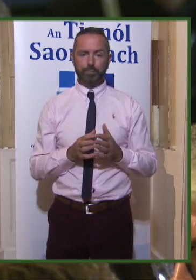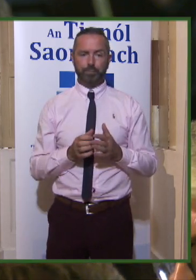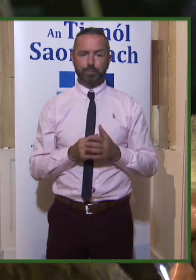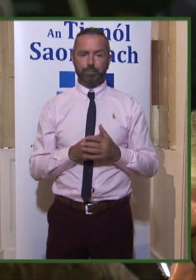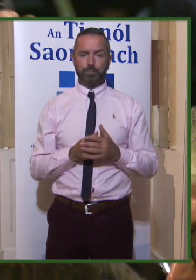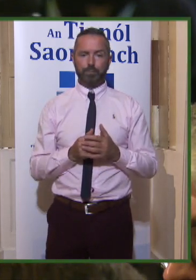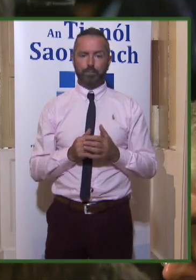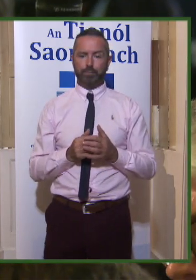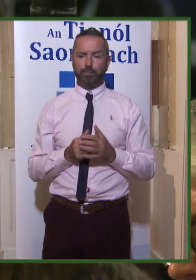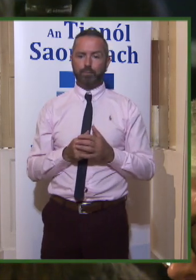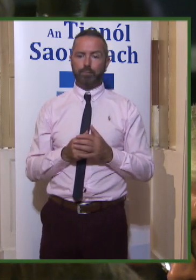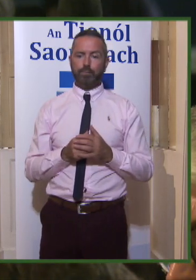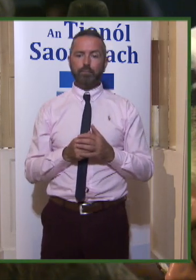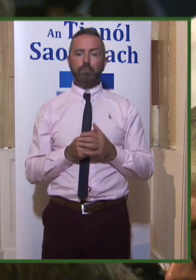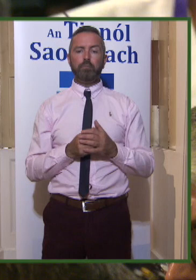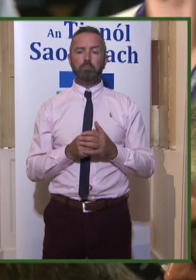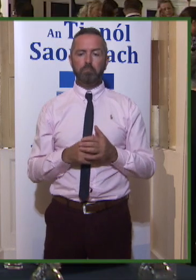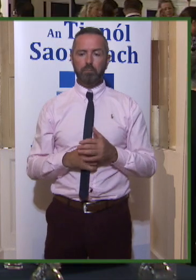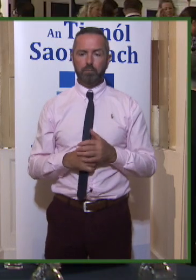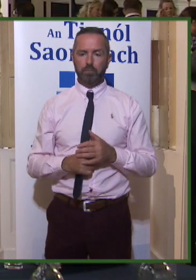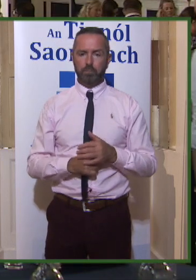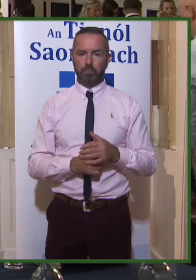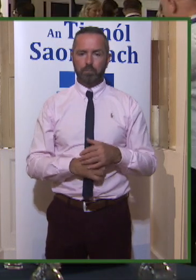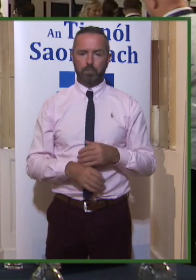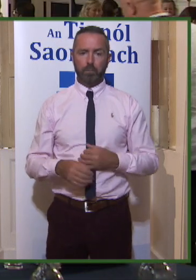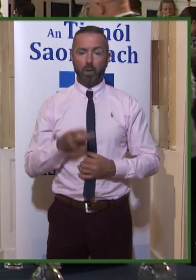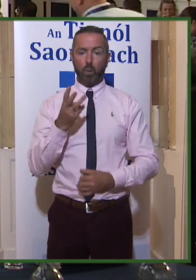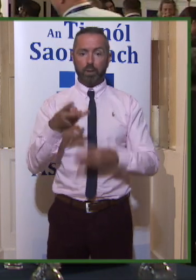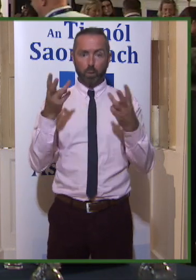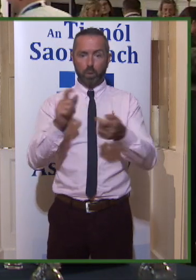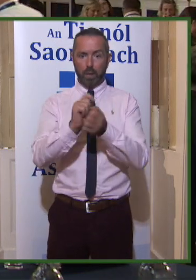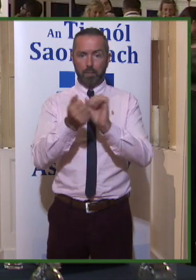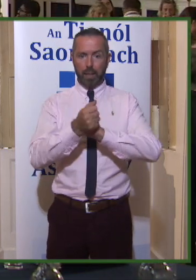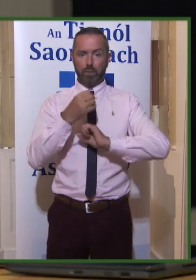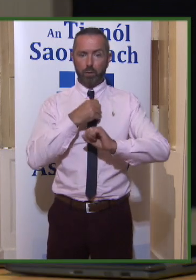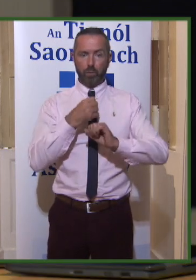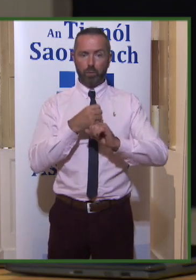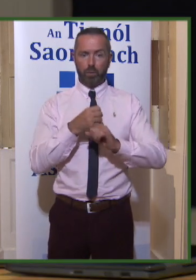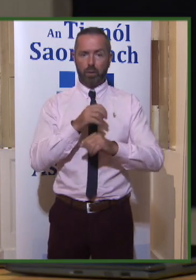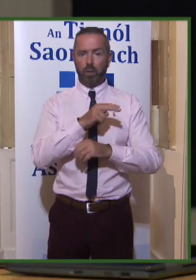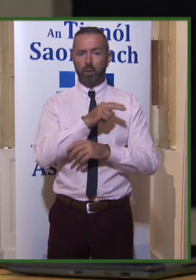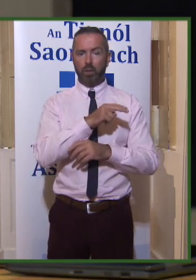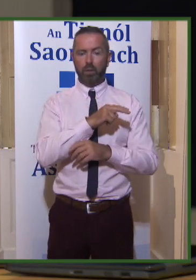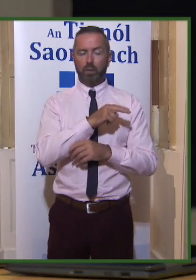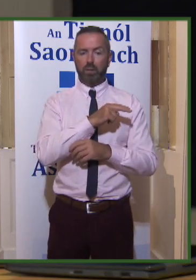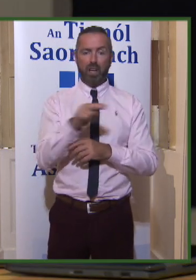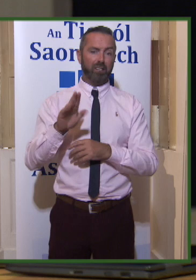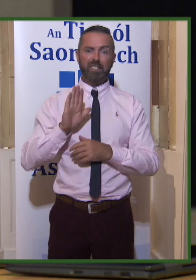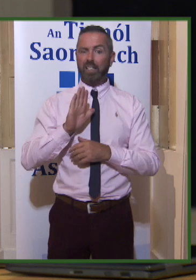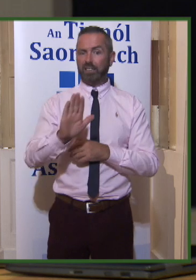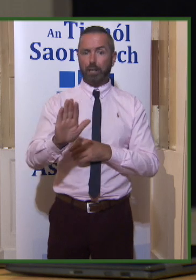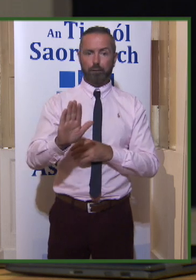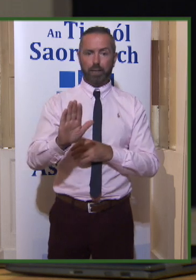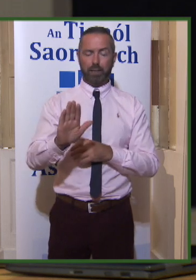current options. Okay, so just changing the amendment is proposed amendment is ballot paper 3, the election table number